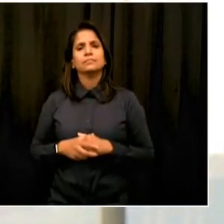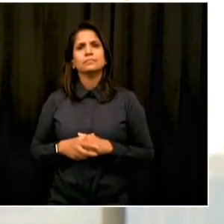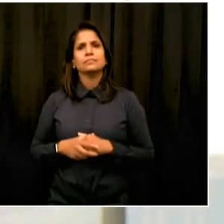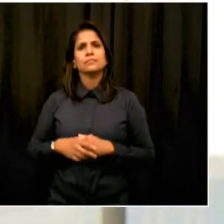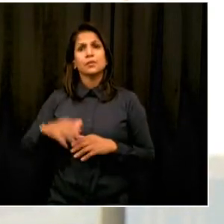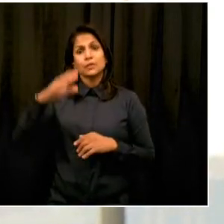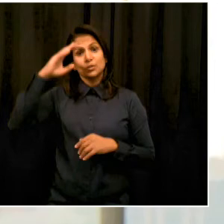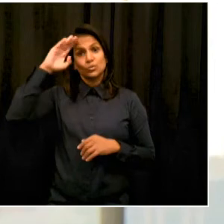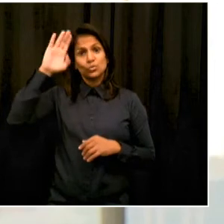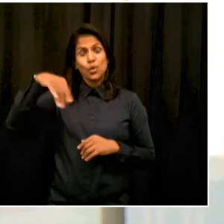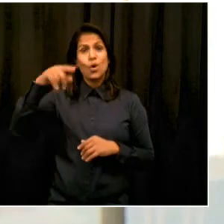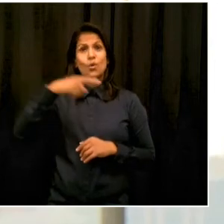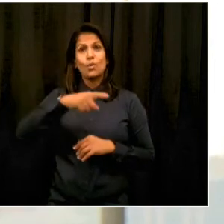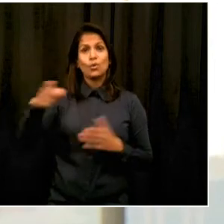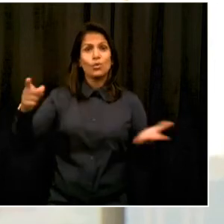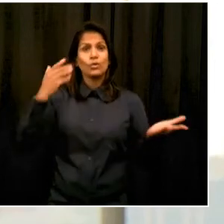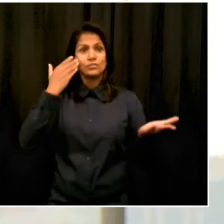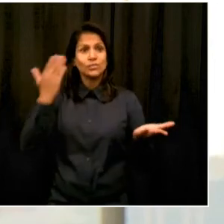Listening to Dr. J. Varma,